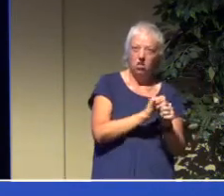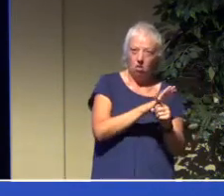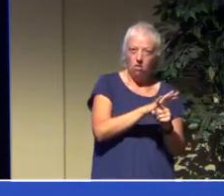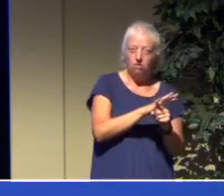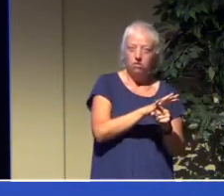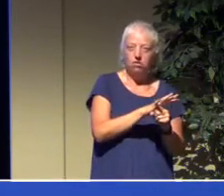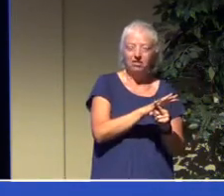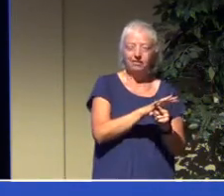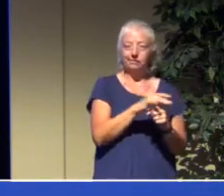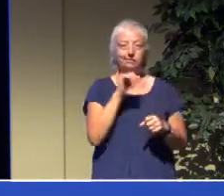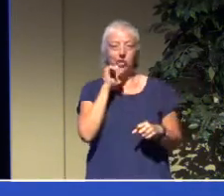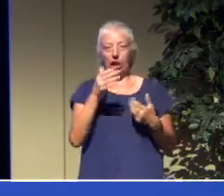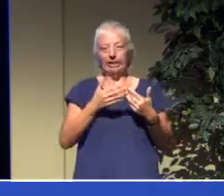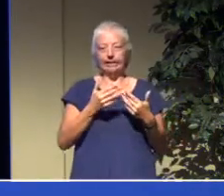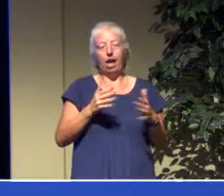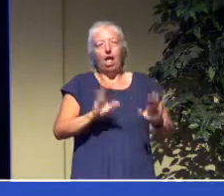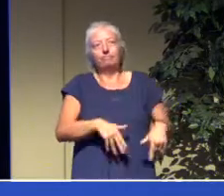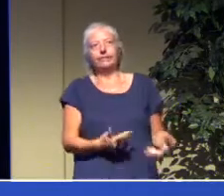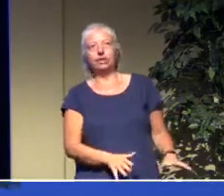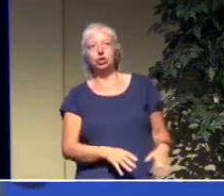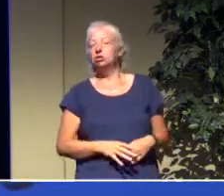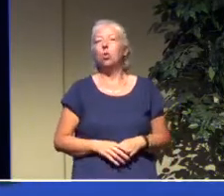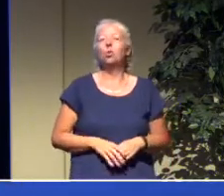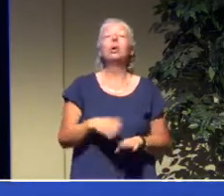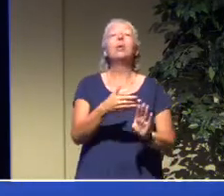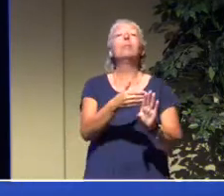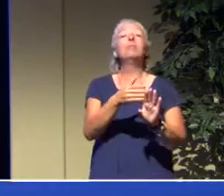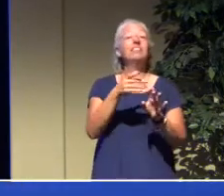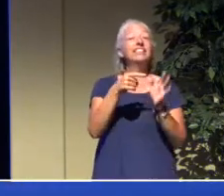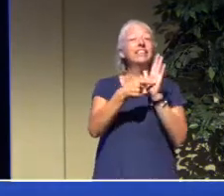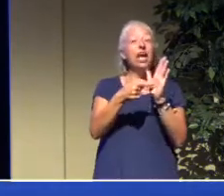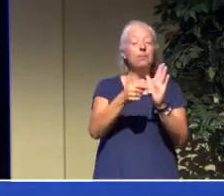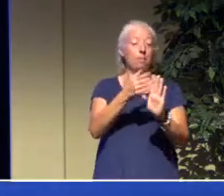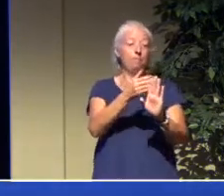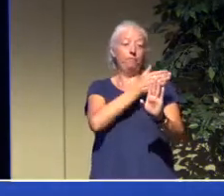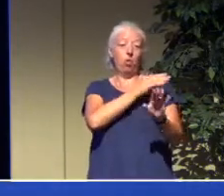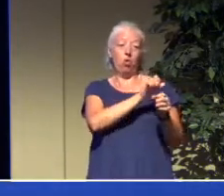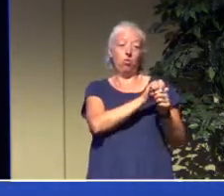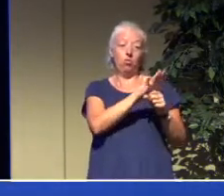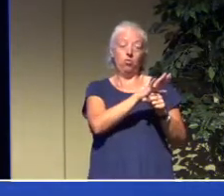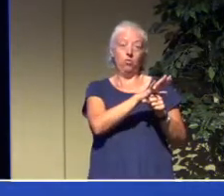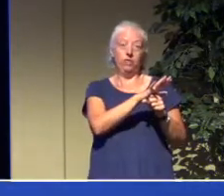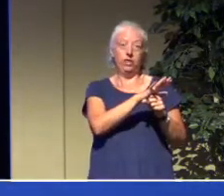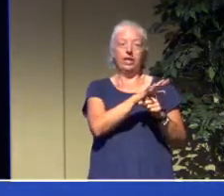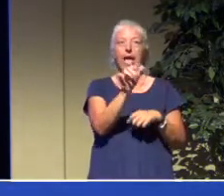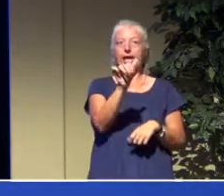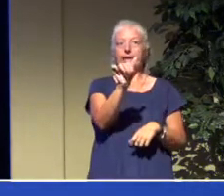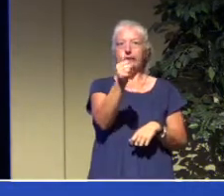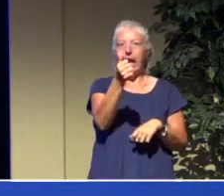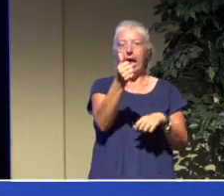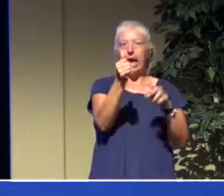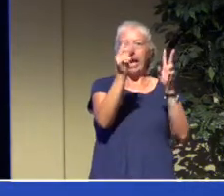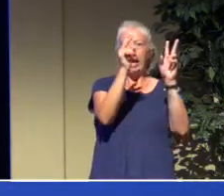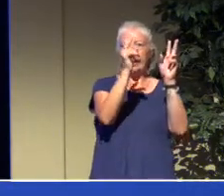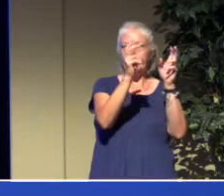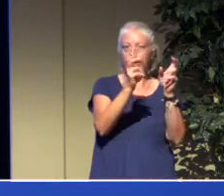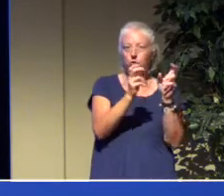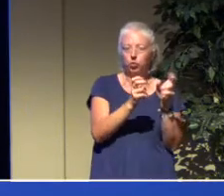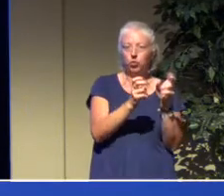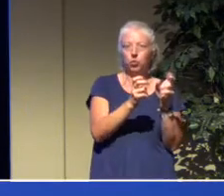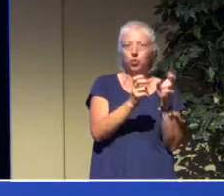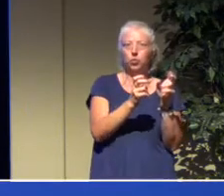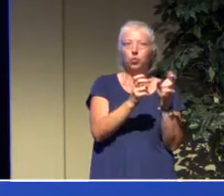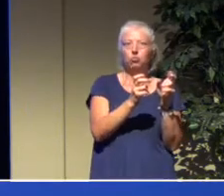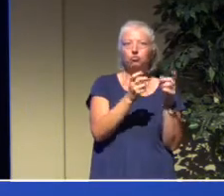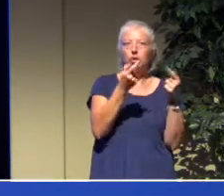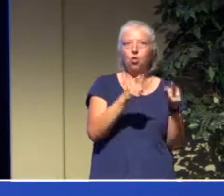said, let me give you a for instance. He said, before COVID, there were 10 incidences reported of